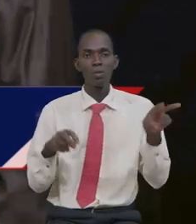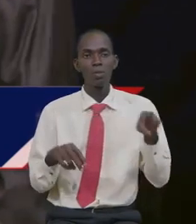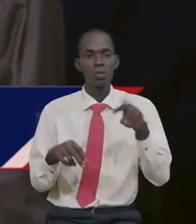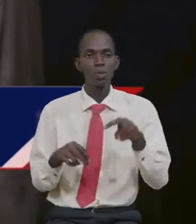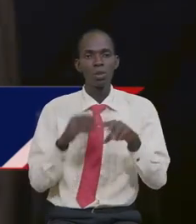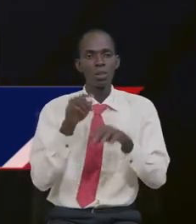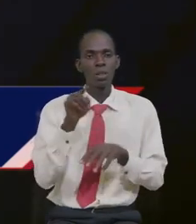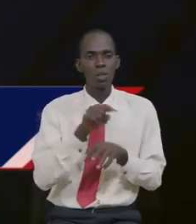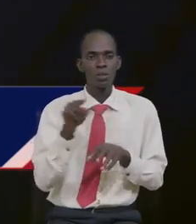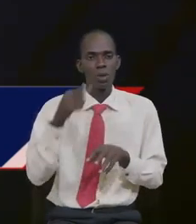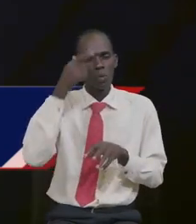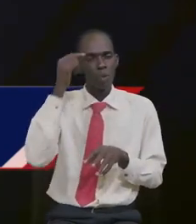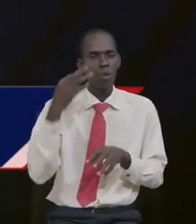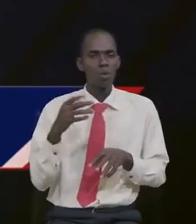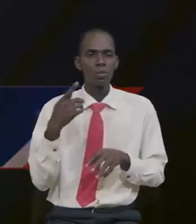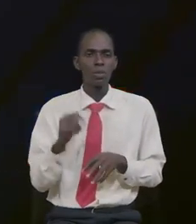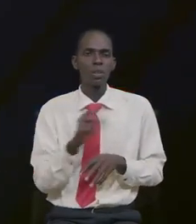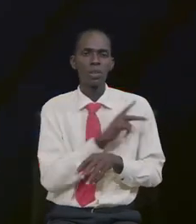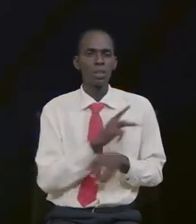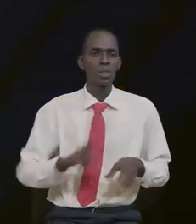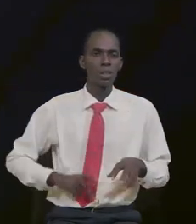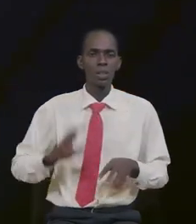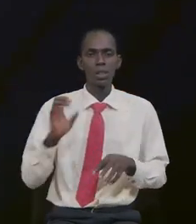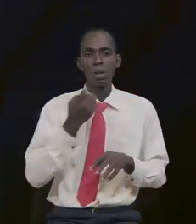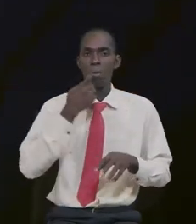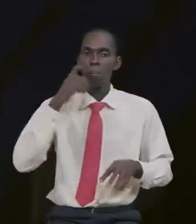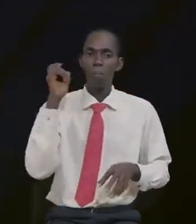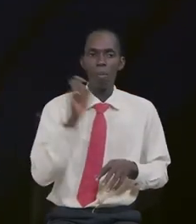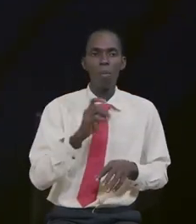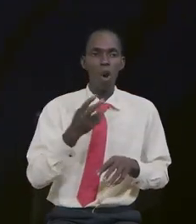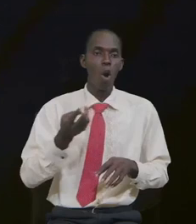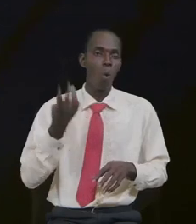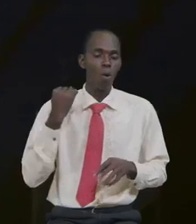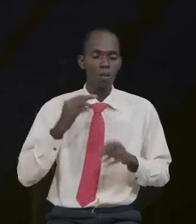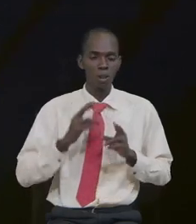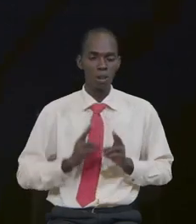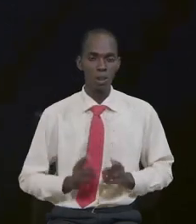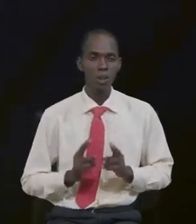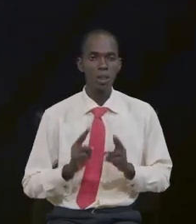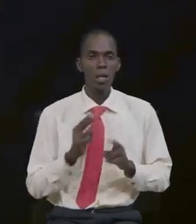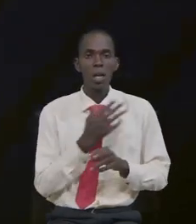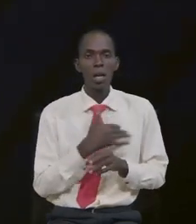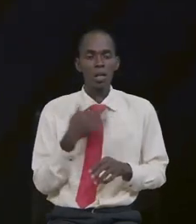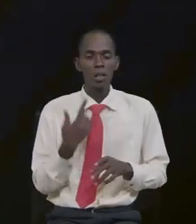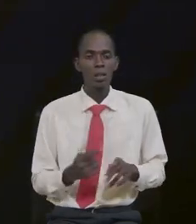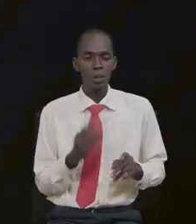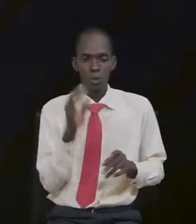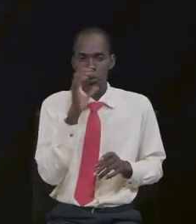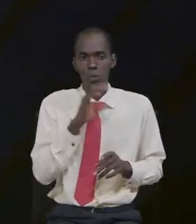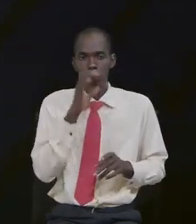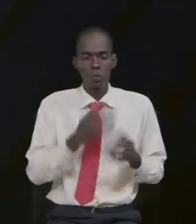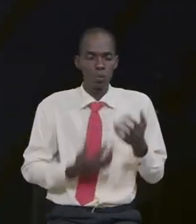because the king's commandment was urgent and the furnace exceeding